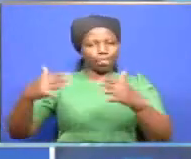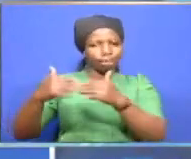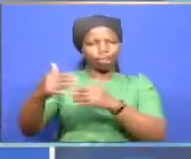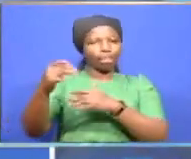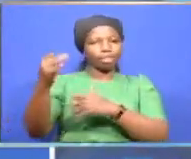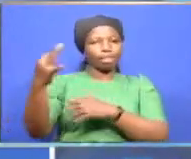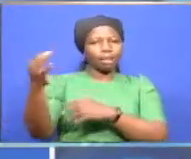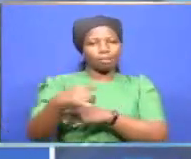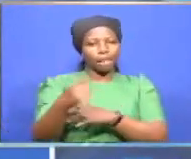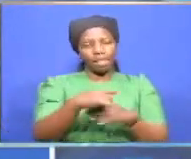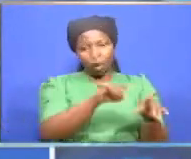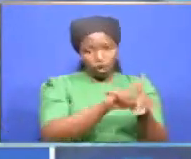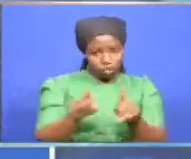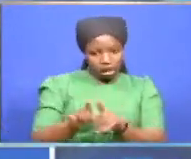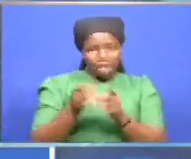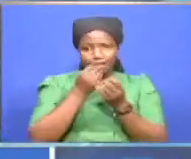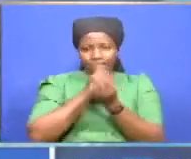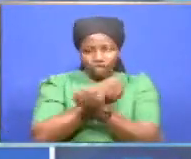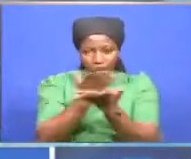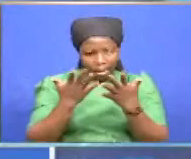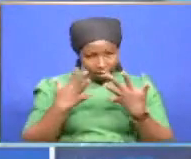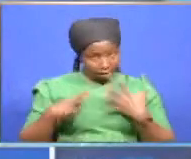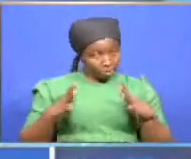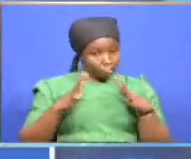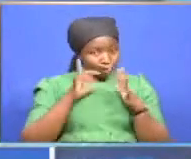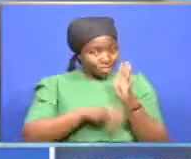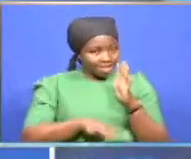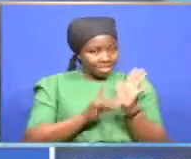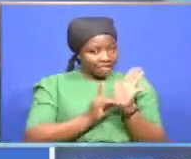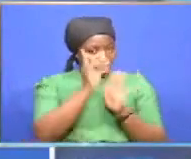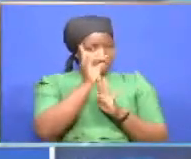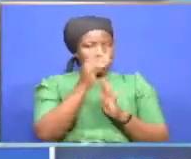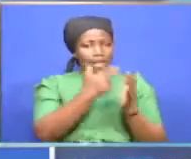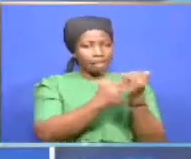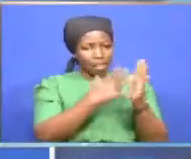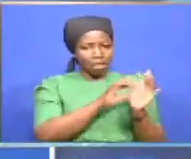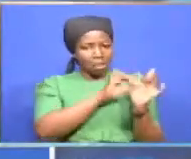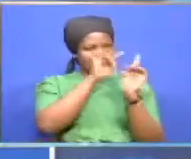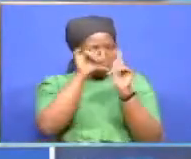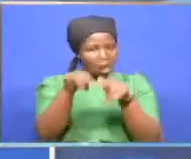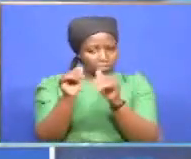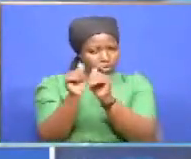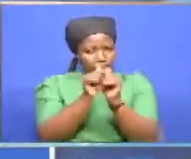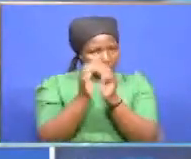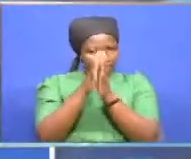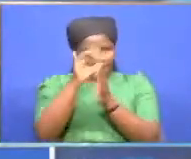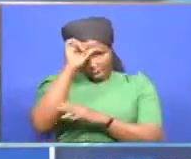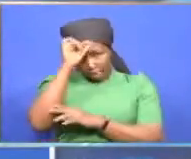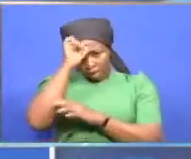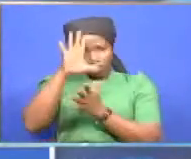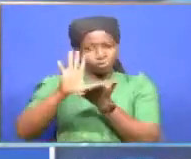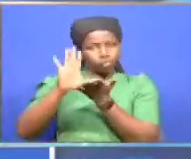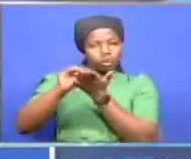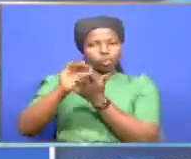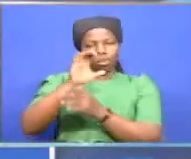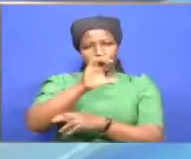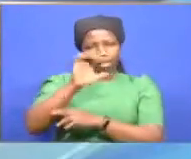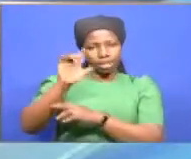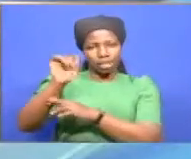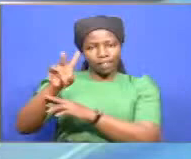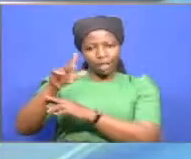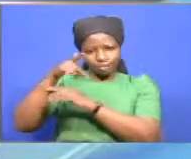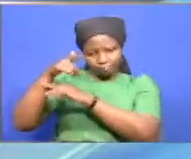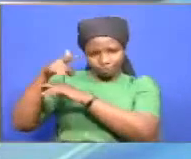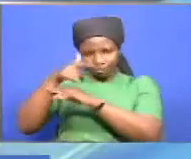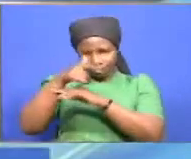also just telling the residents there that development partners will come together with the government to install CCTV cameras just to